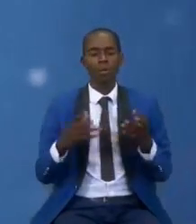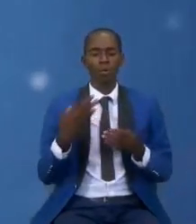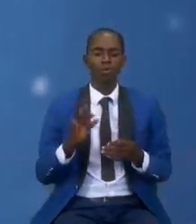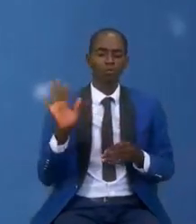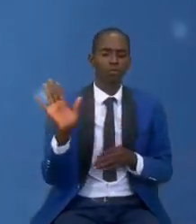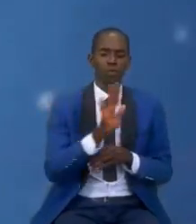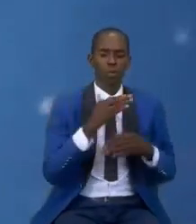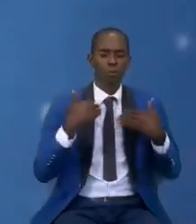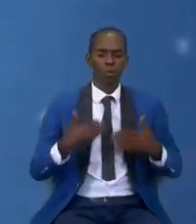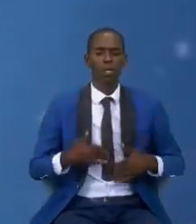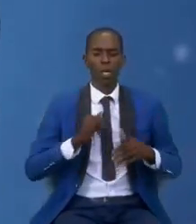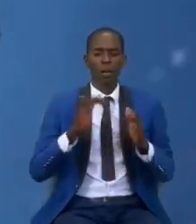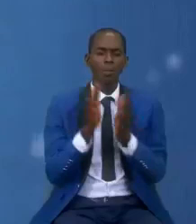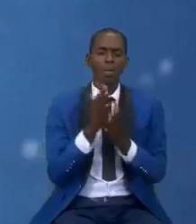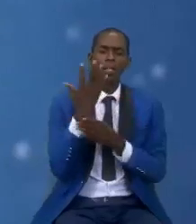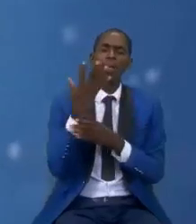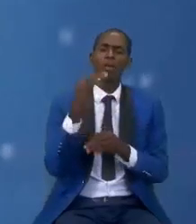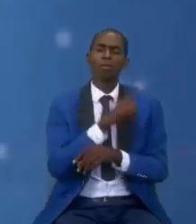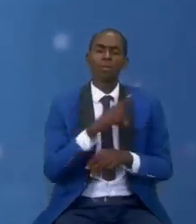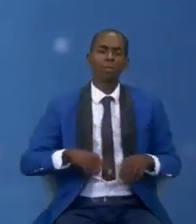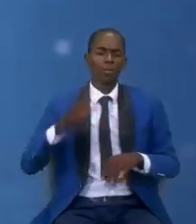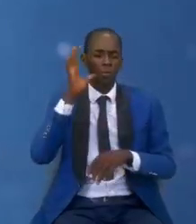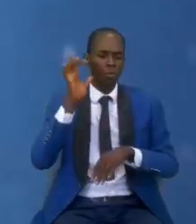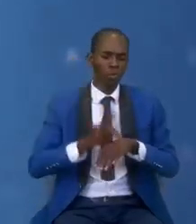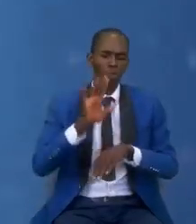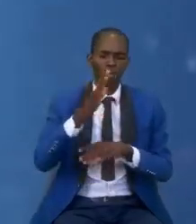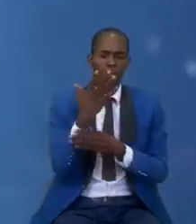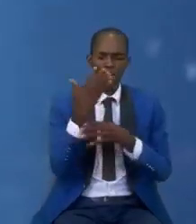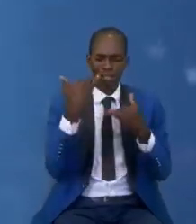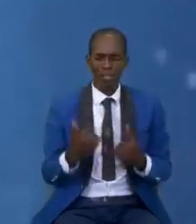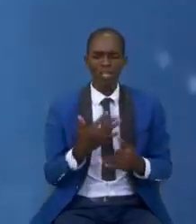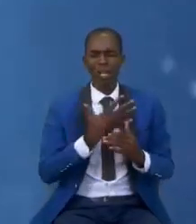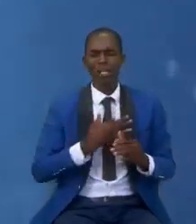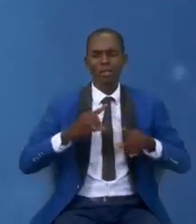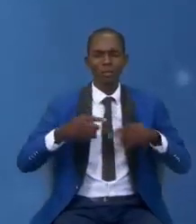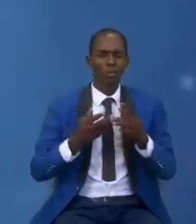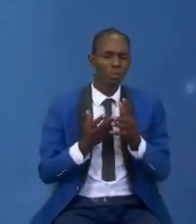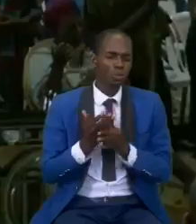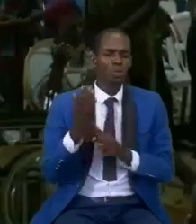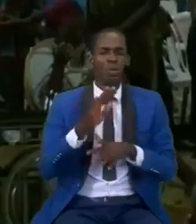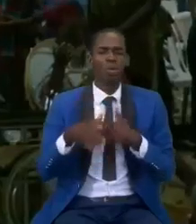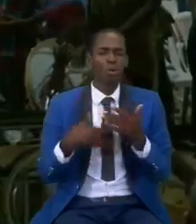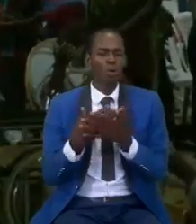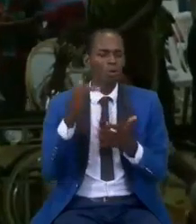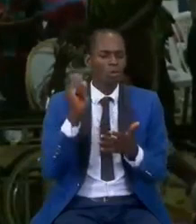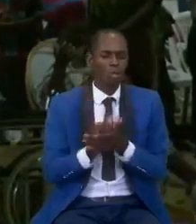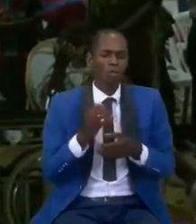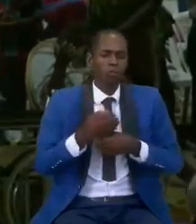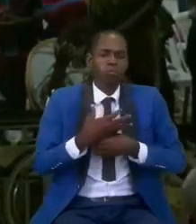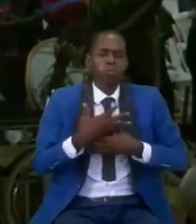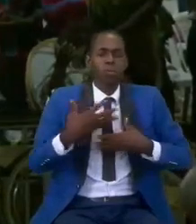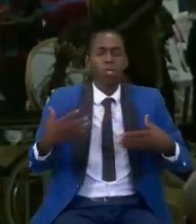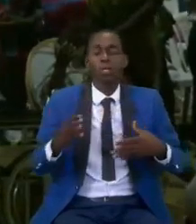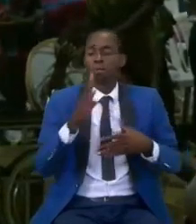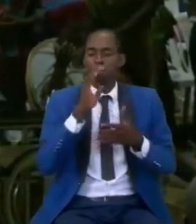and go through all that swelling. Be removed in Jesus' name.